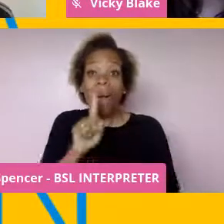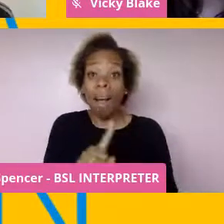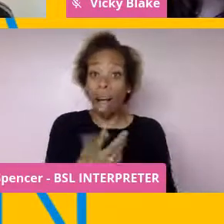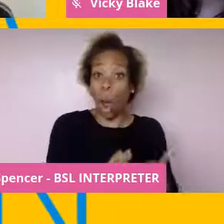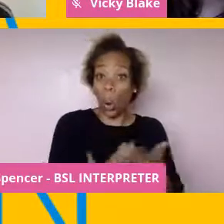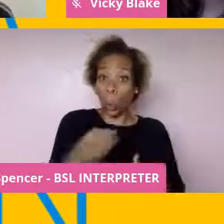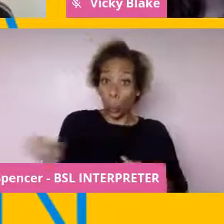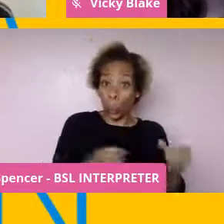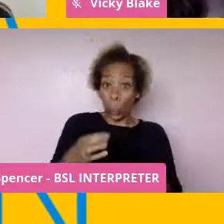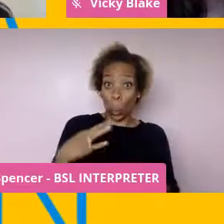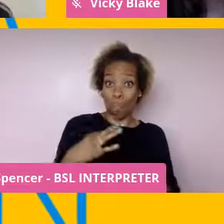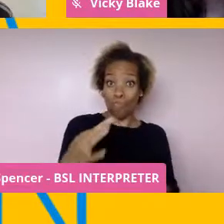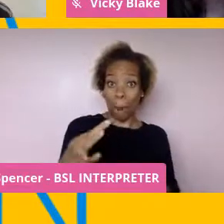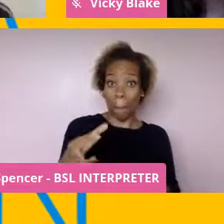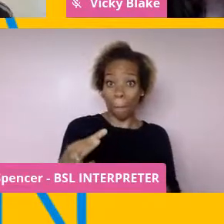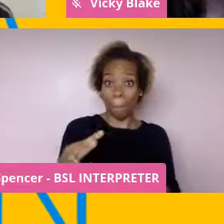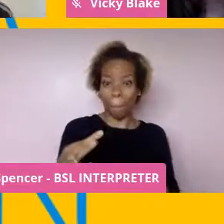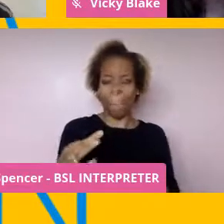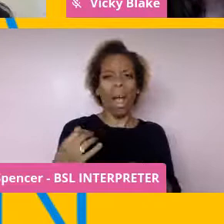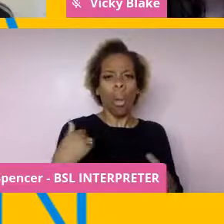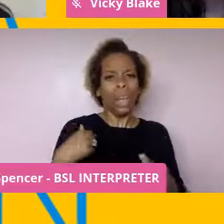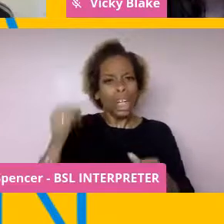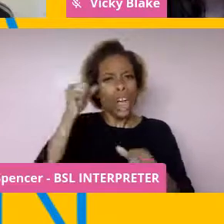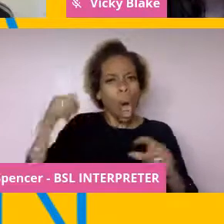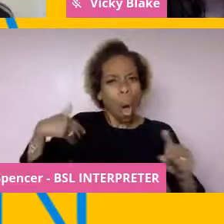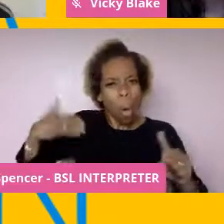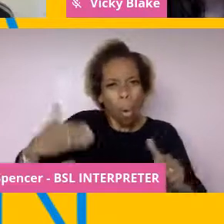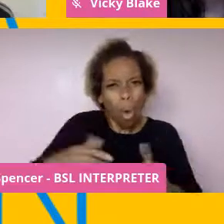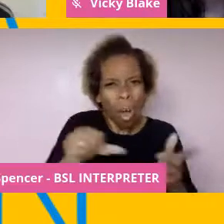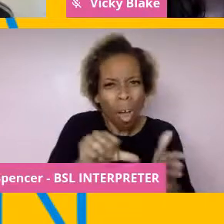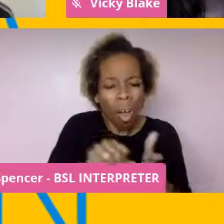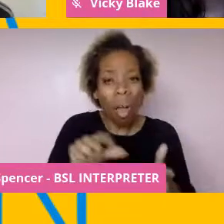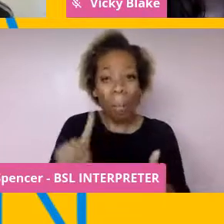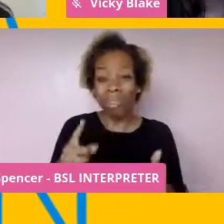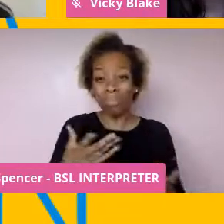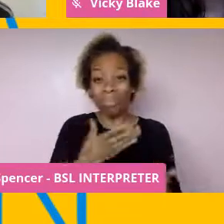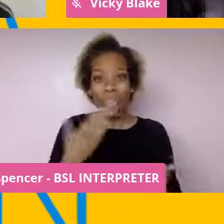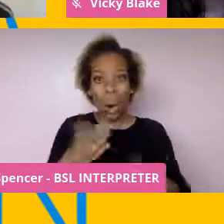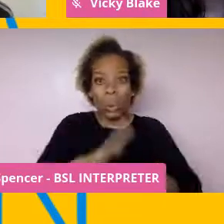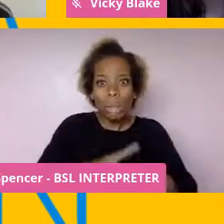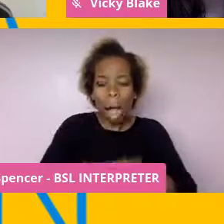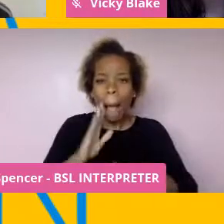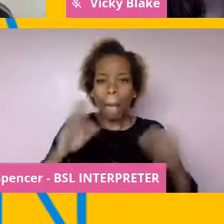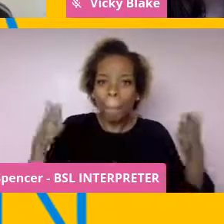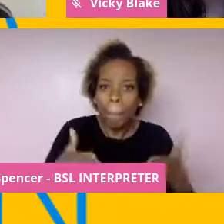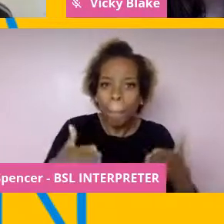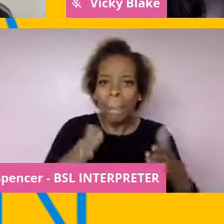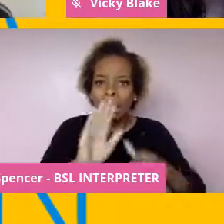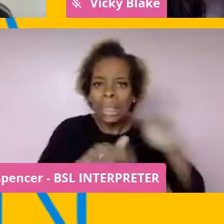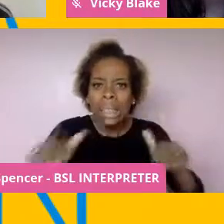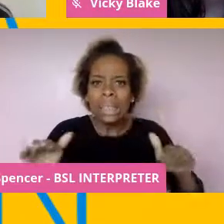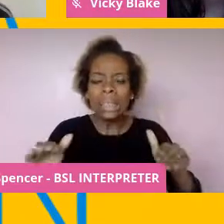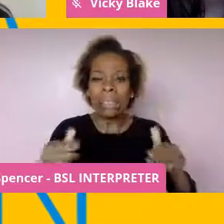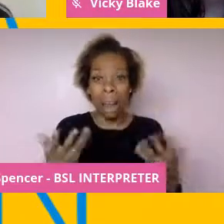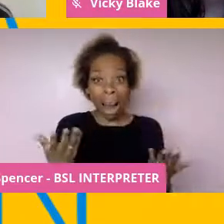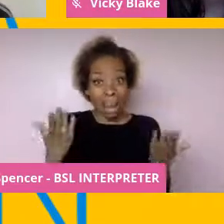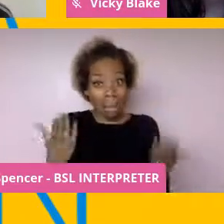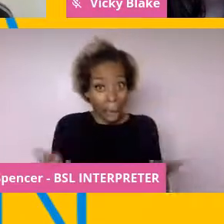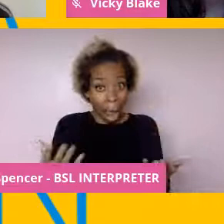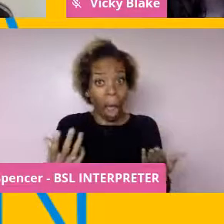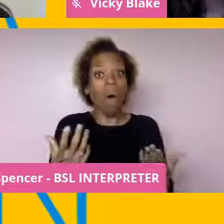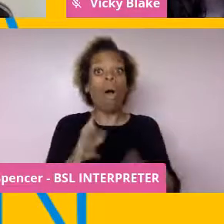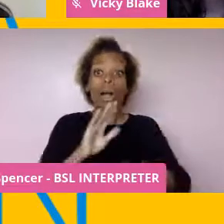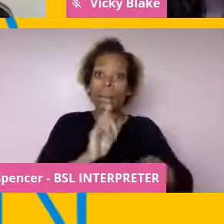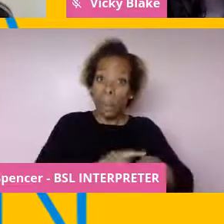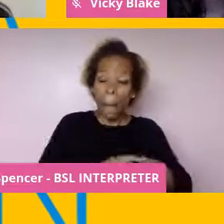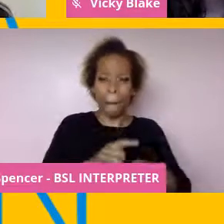time. We've seen it as a problem for years, but we didn't actually have the capacity to reach out to all those people who have the time to go through email